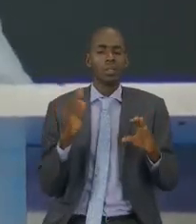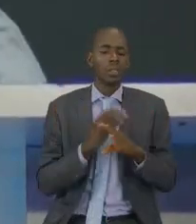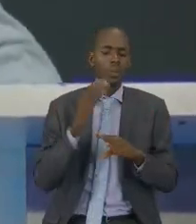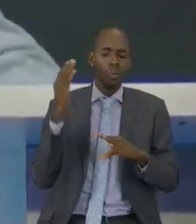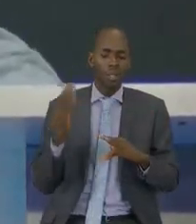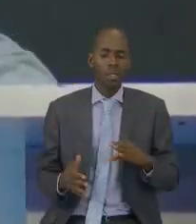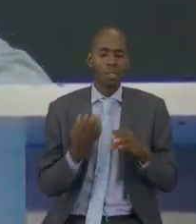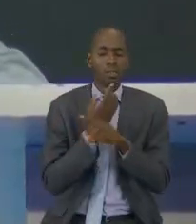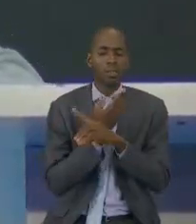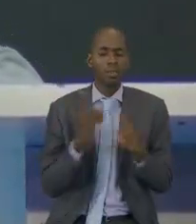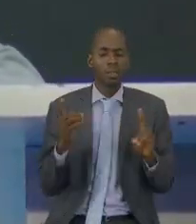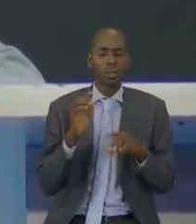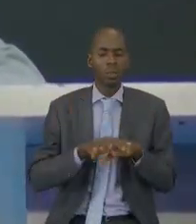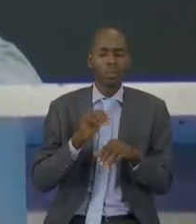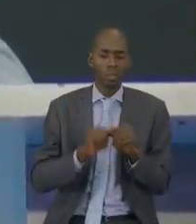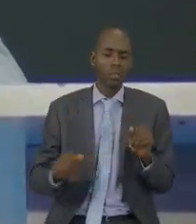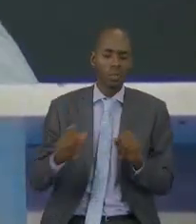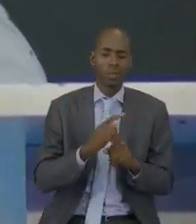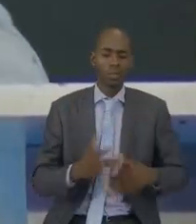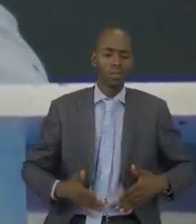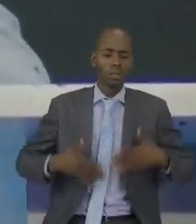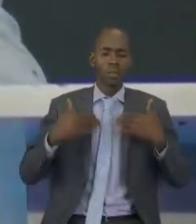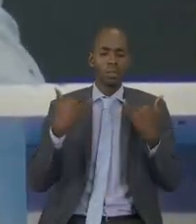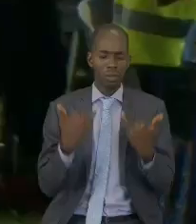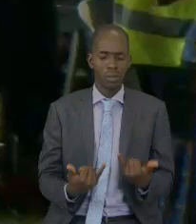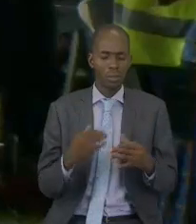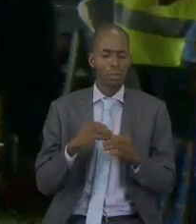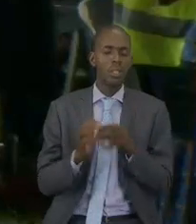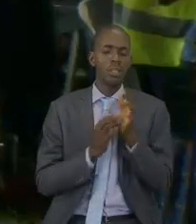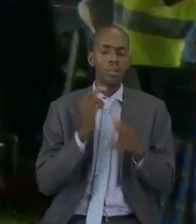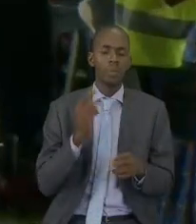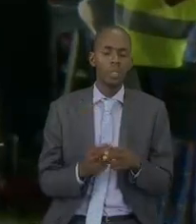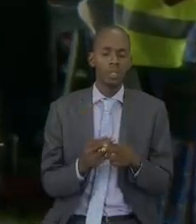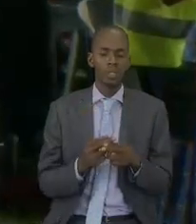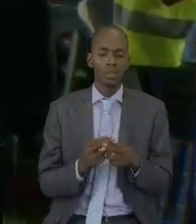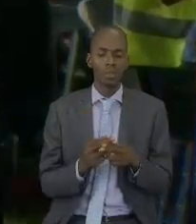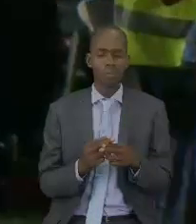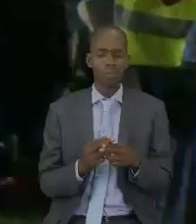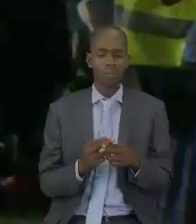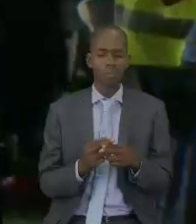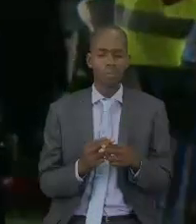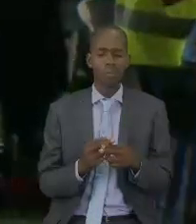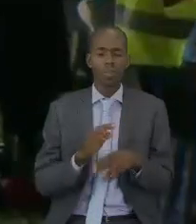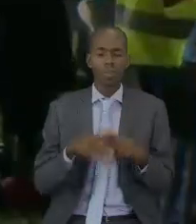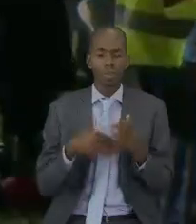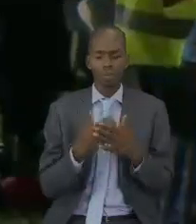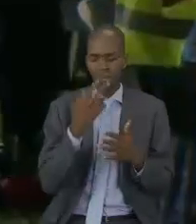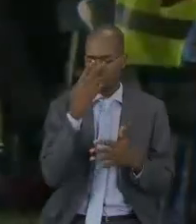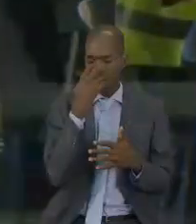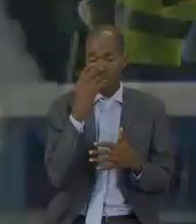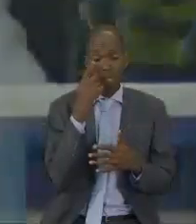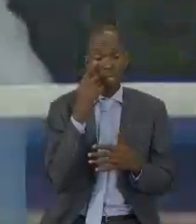deliverance upon every life right now in Jesus' name. Those blind eyes